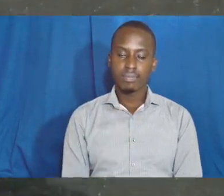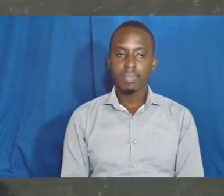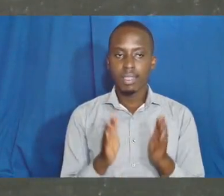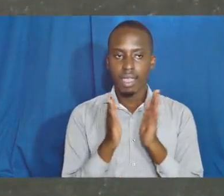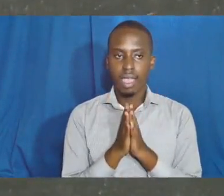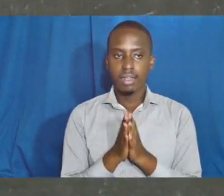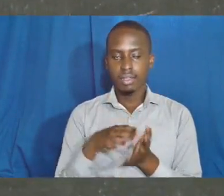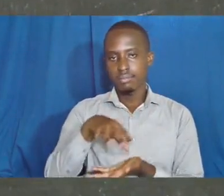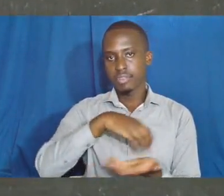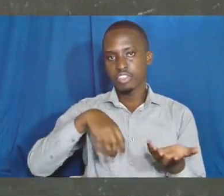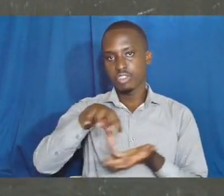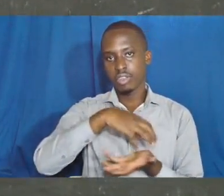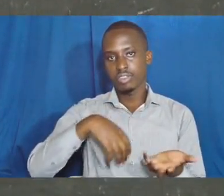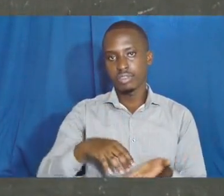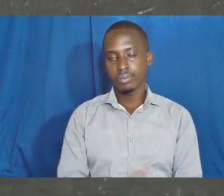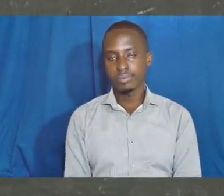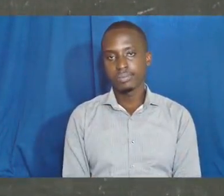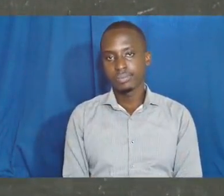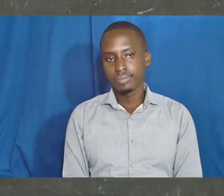and mixtures.